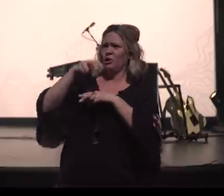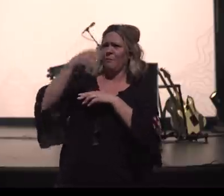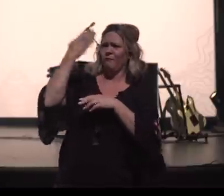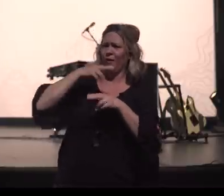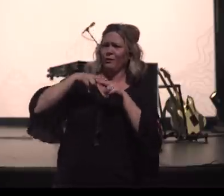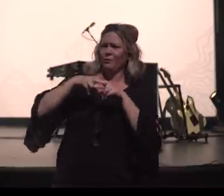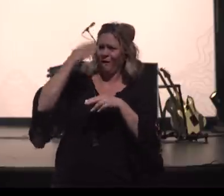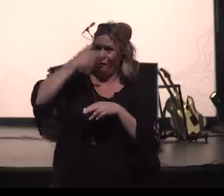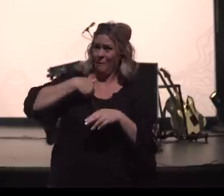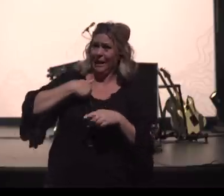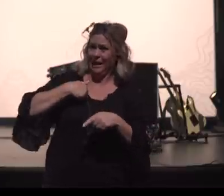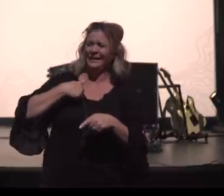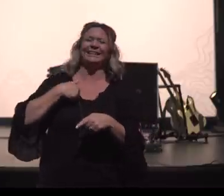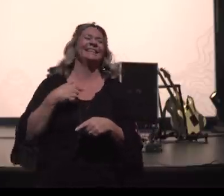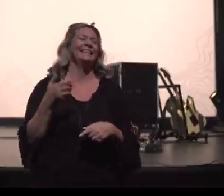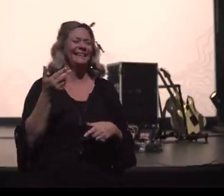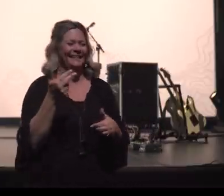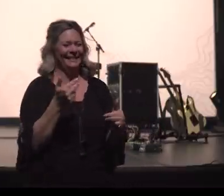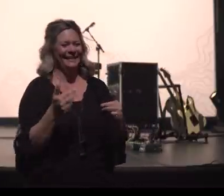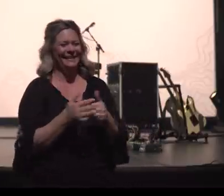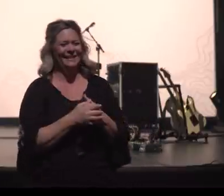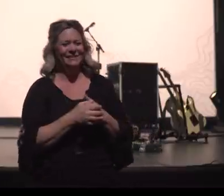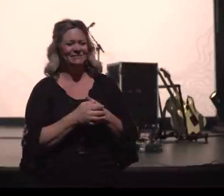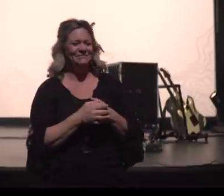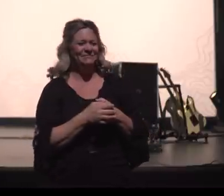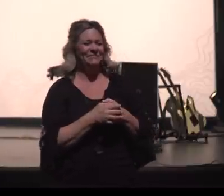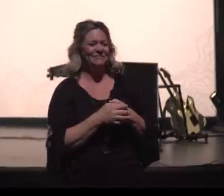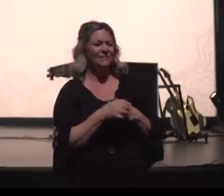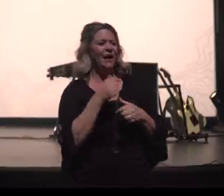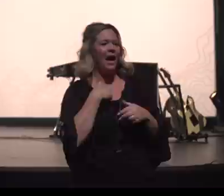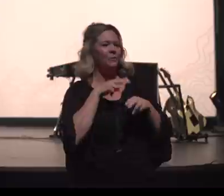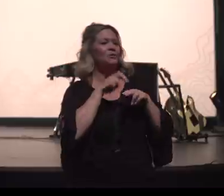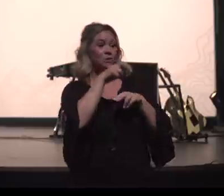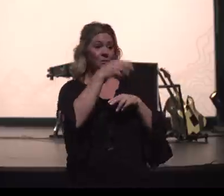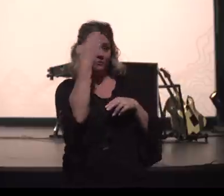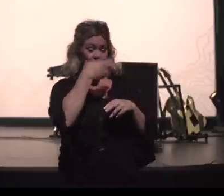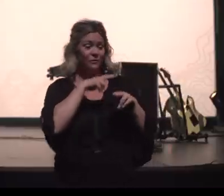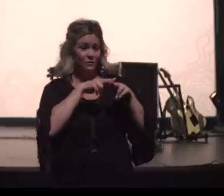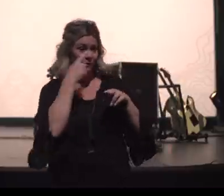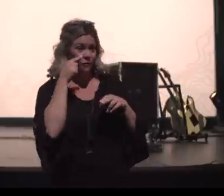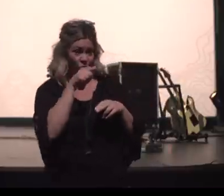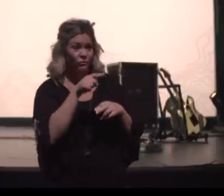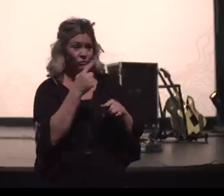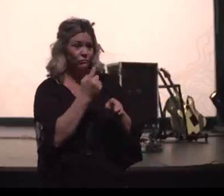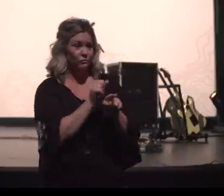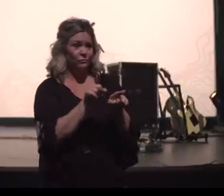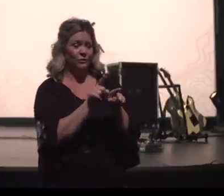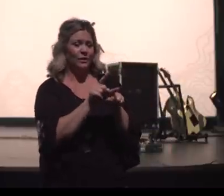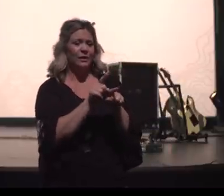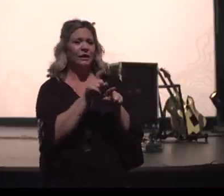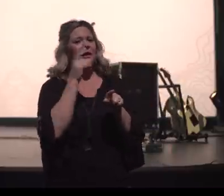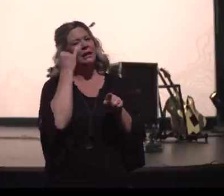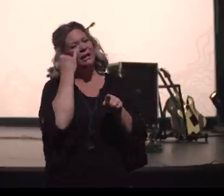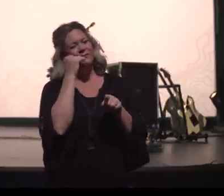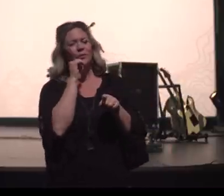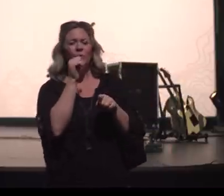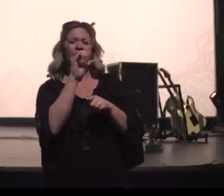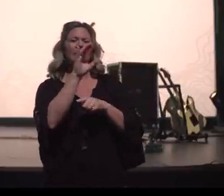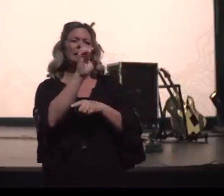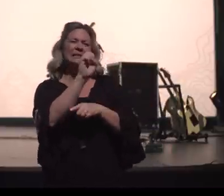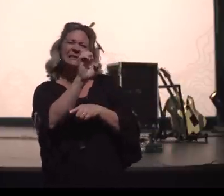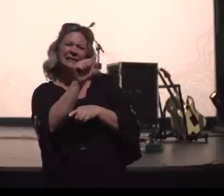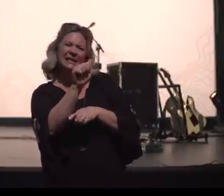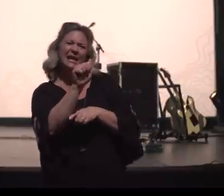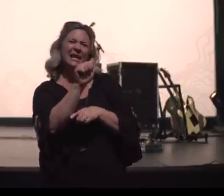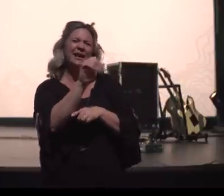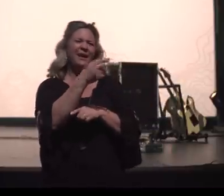Like, settle down, okay? I might even jump in front of a train for one of you. I really would, as long as you weren't a Seahawks fan. I will not